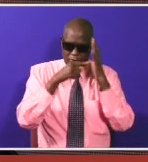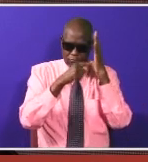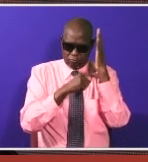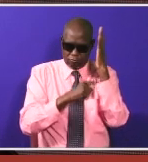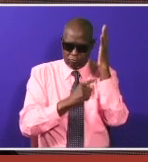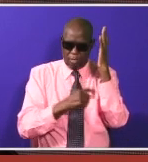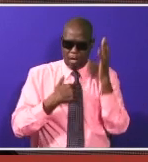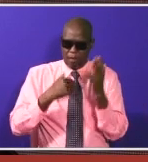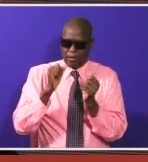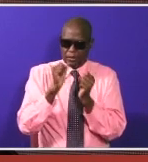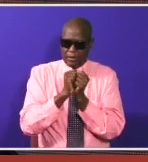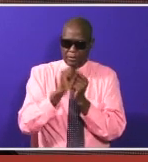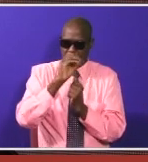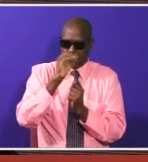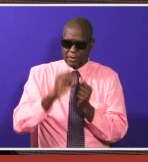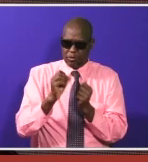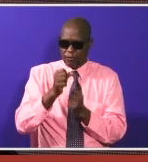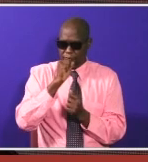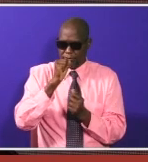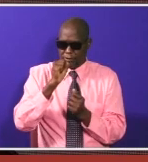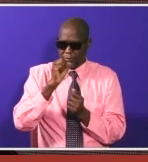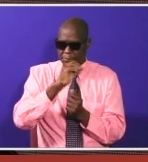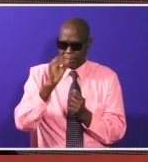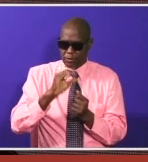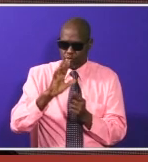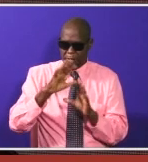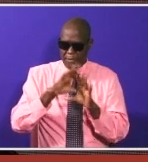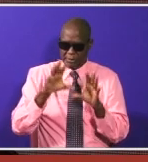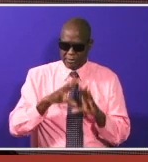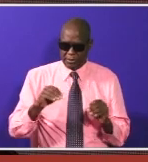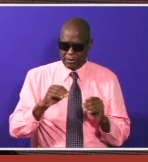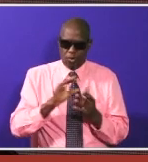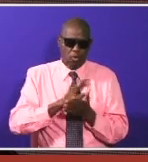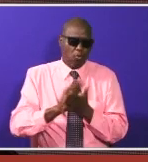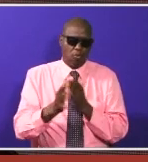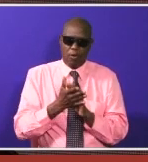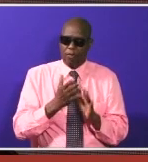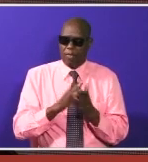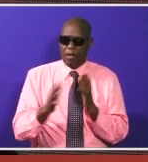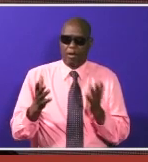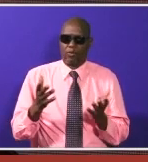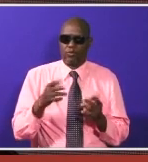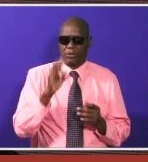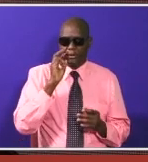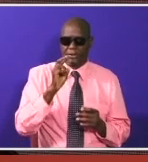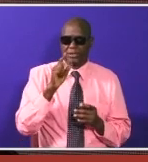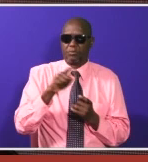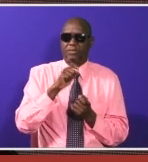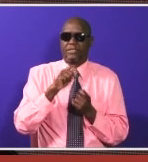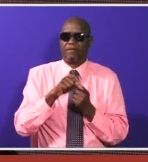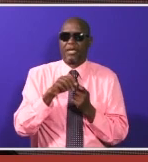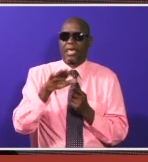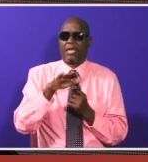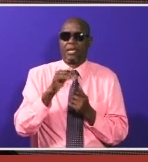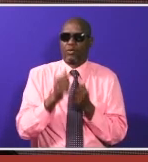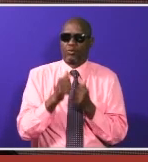away 10% or 50% or even 60% of your budget without necessarily looking at specifically which areas,